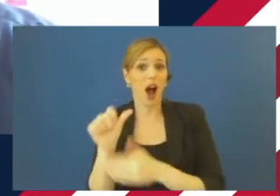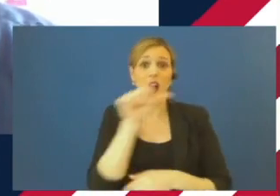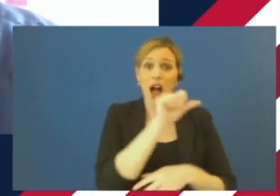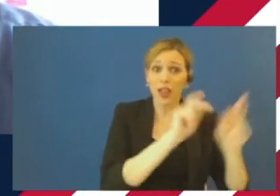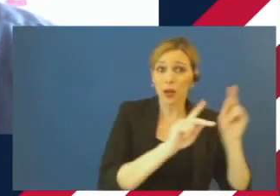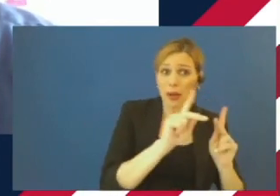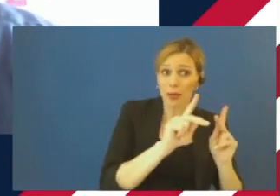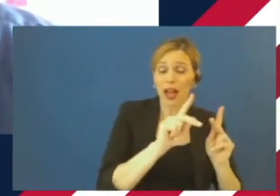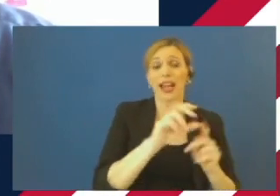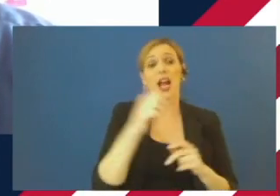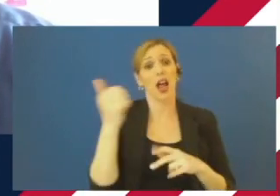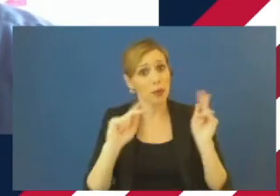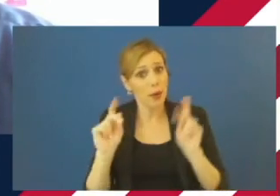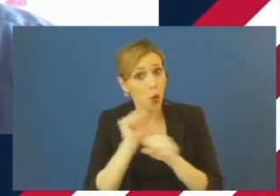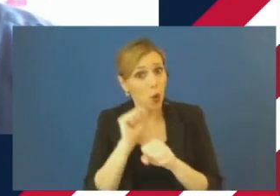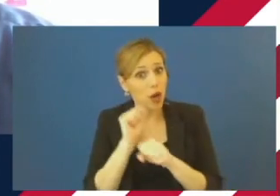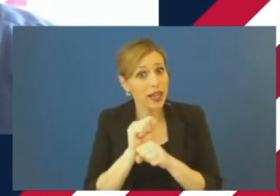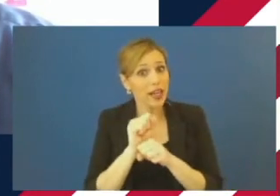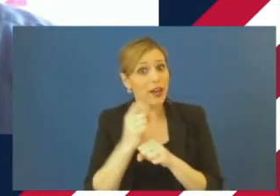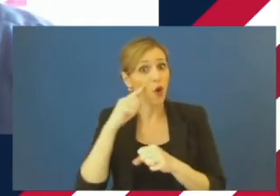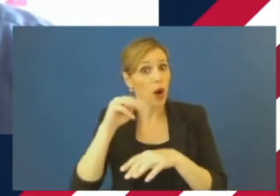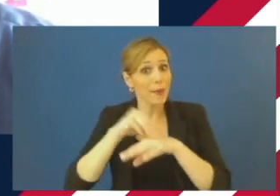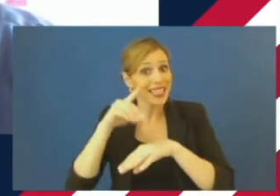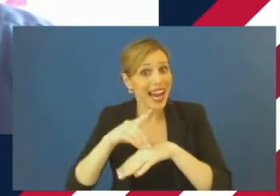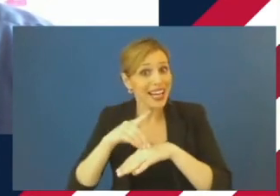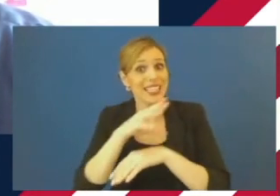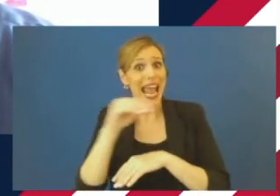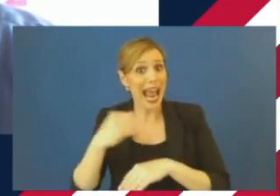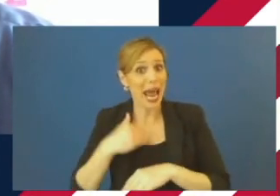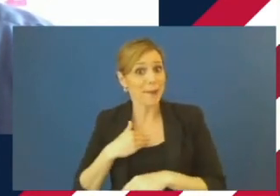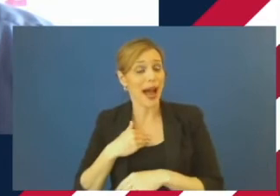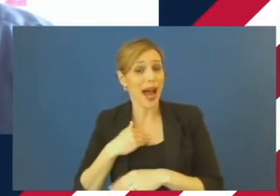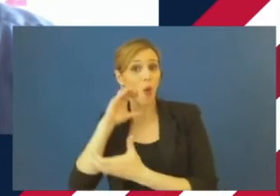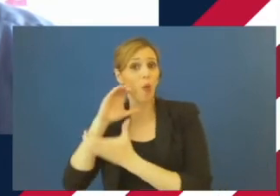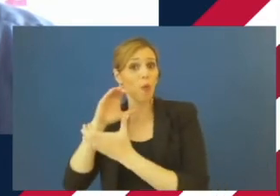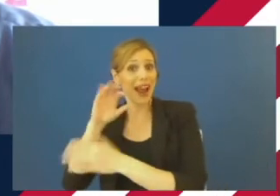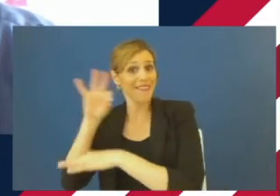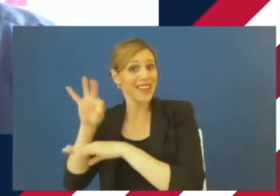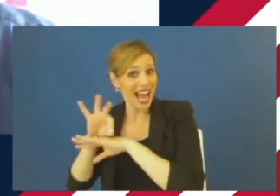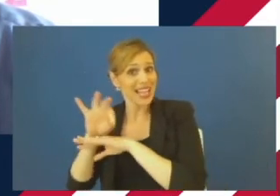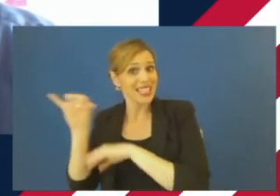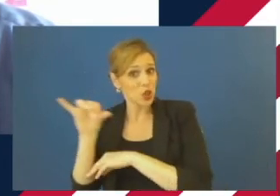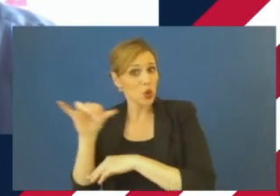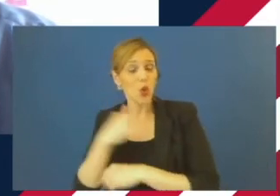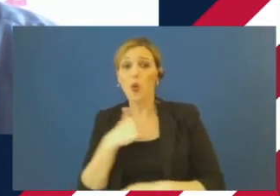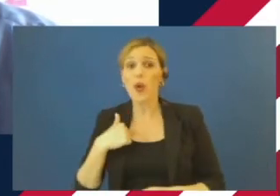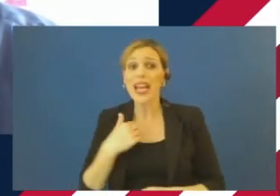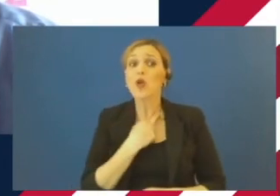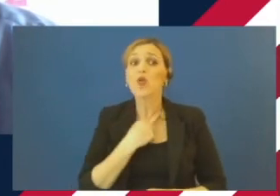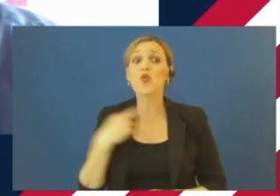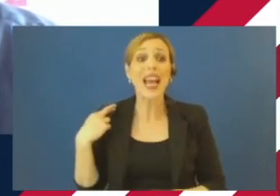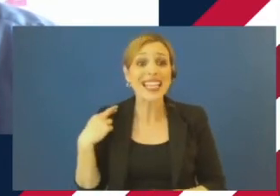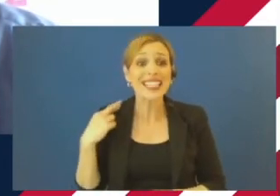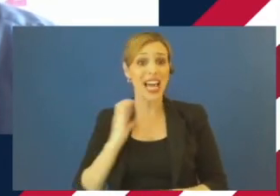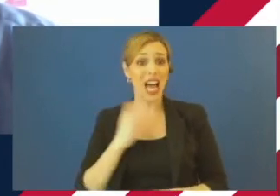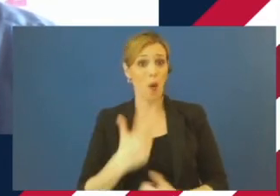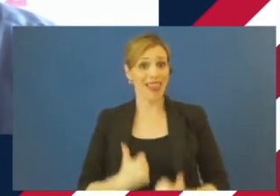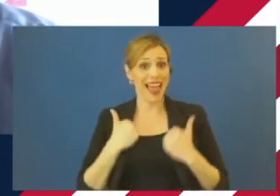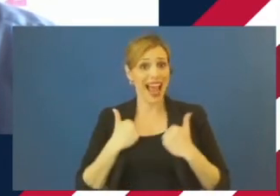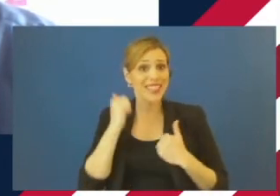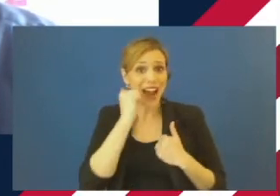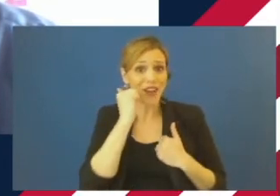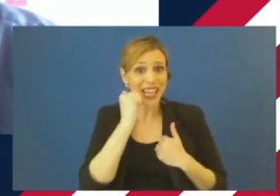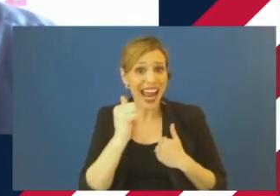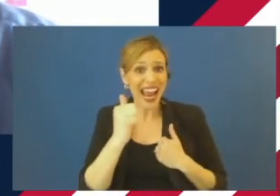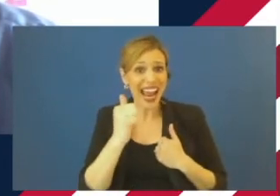who's a home healthcare worker, we're risking our lives every day for poverty wages. But that's not all, y'all. If we're gonna